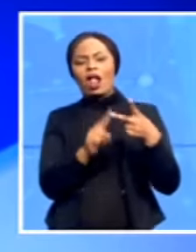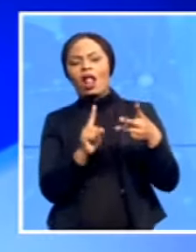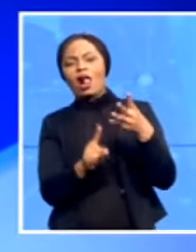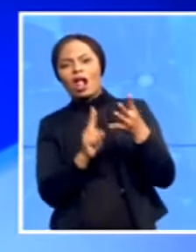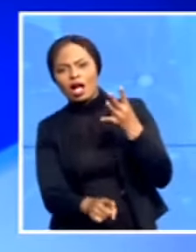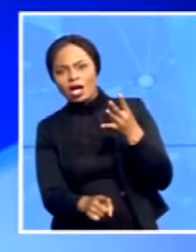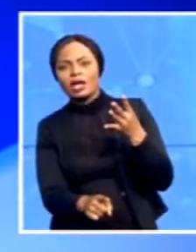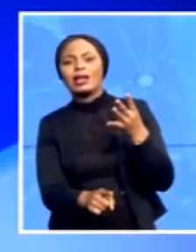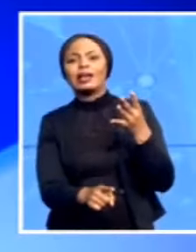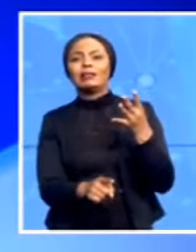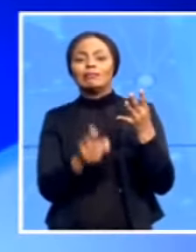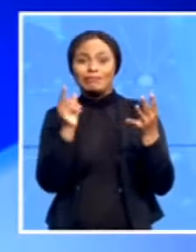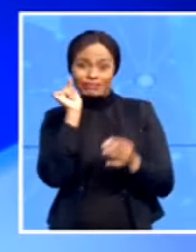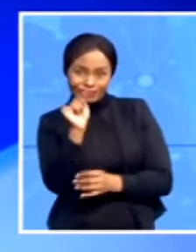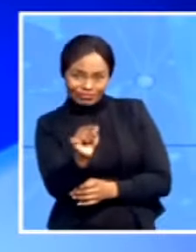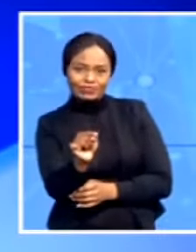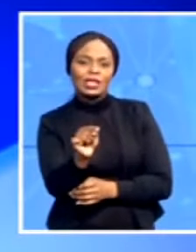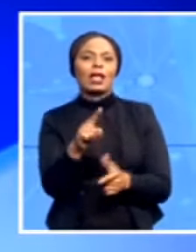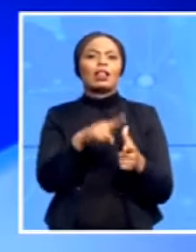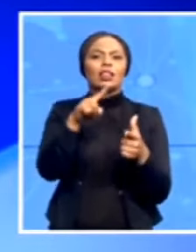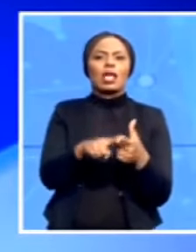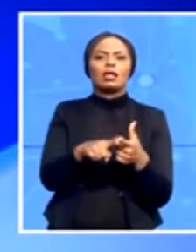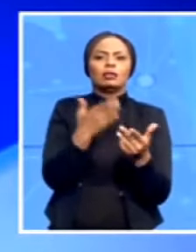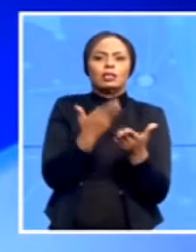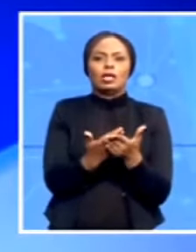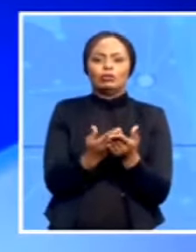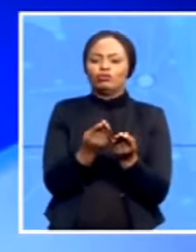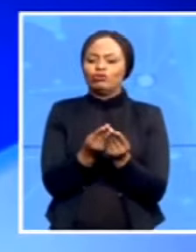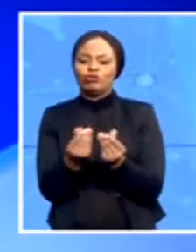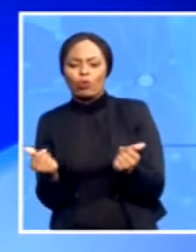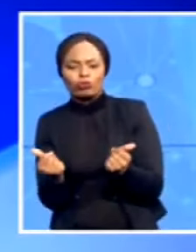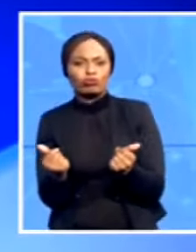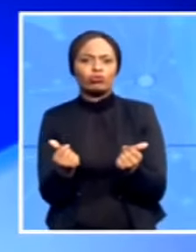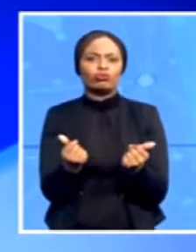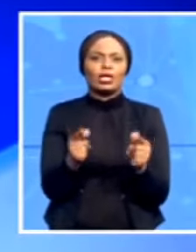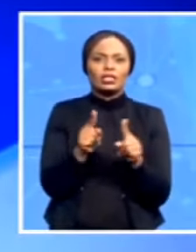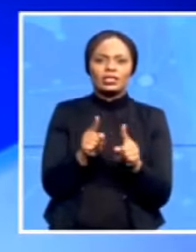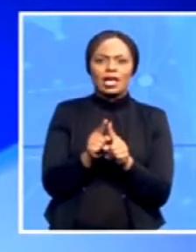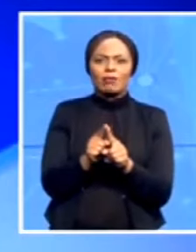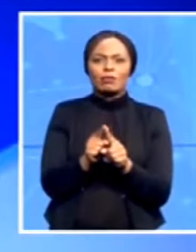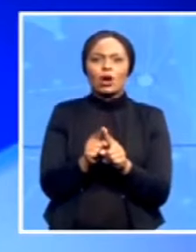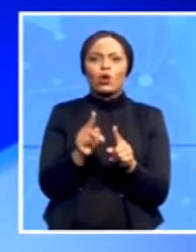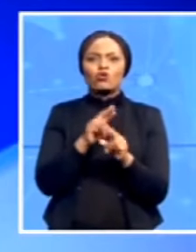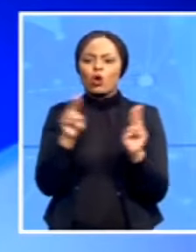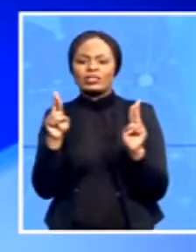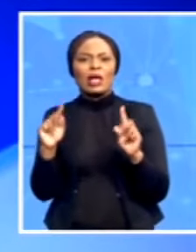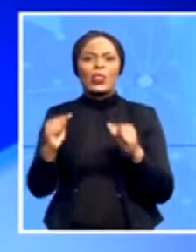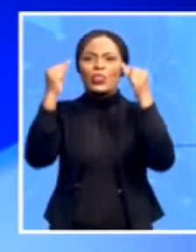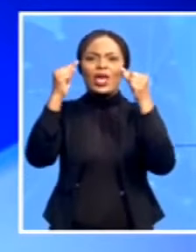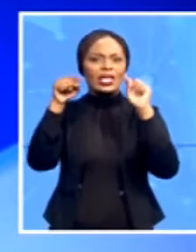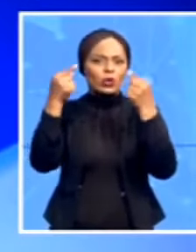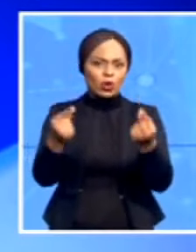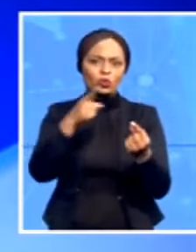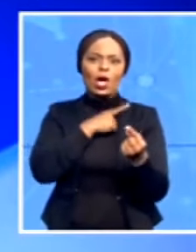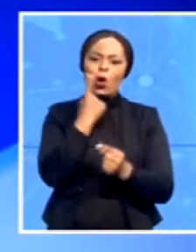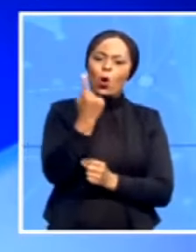be dealing with this as an uncontested terrain, because they are the only people who represent the voters.